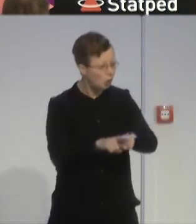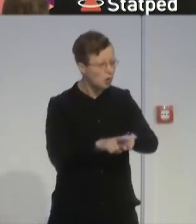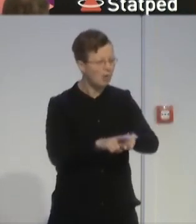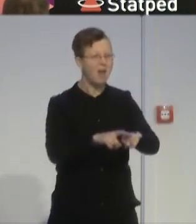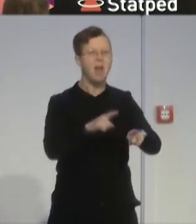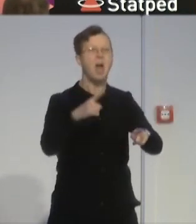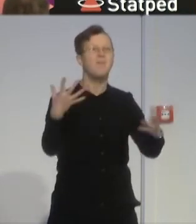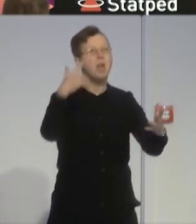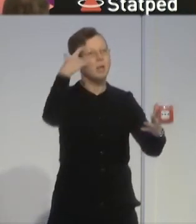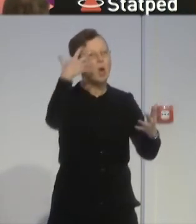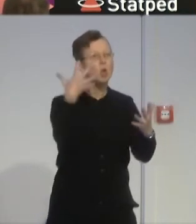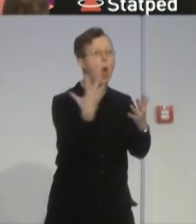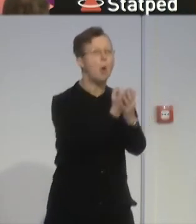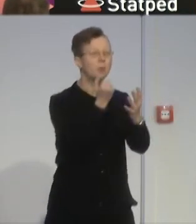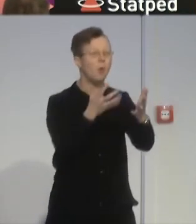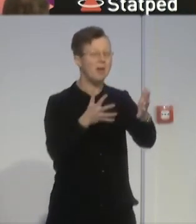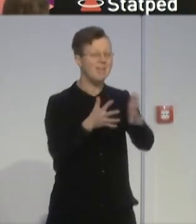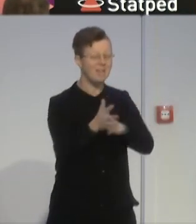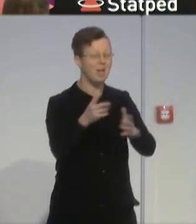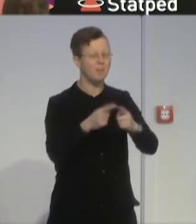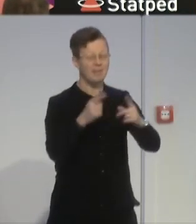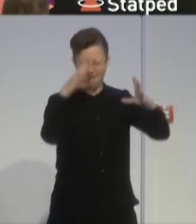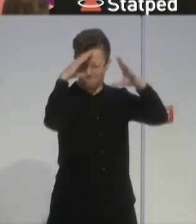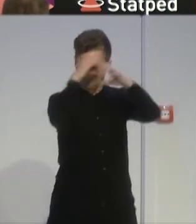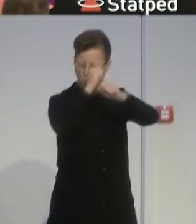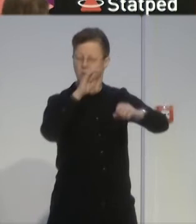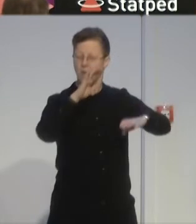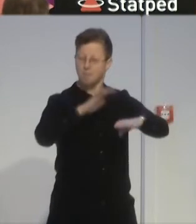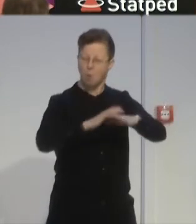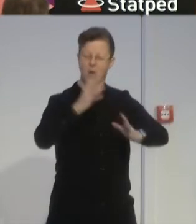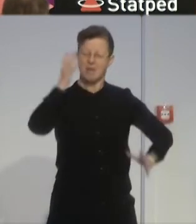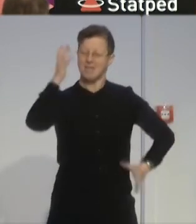can obtain by it. It's on the gesture itself.